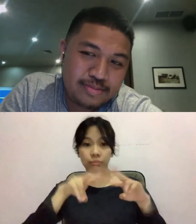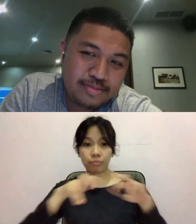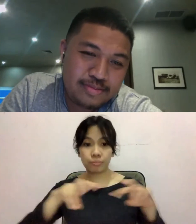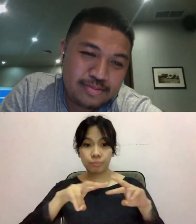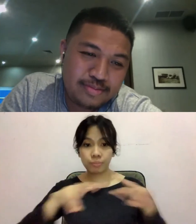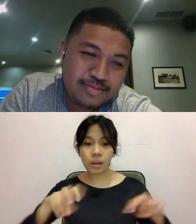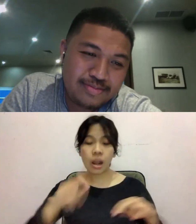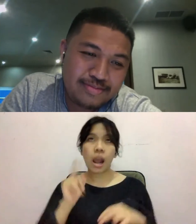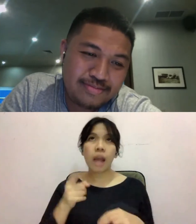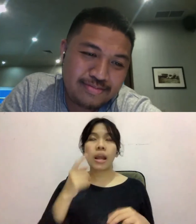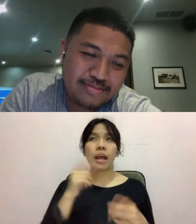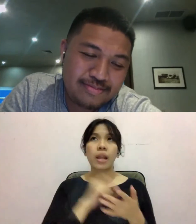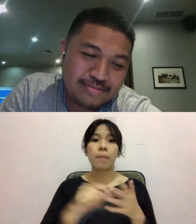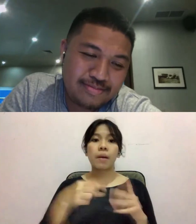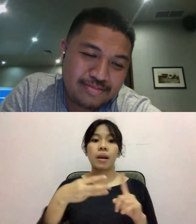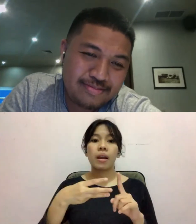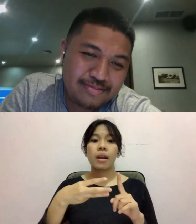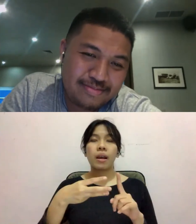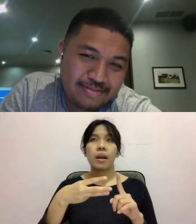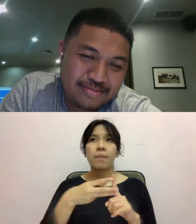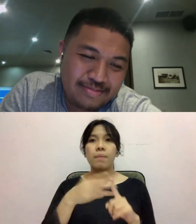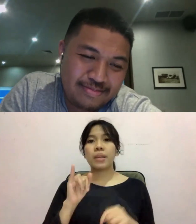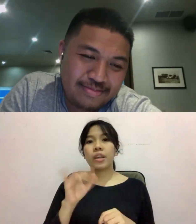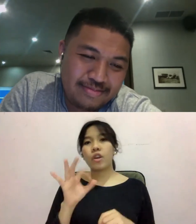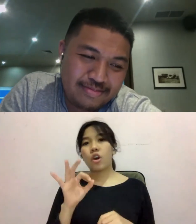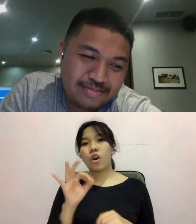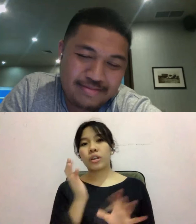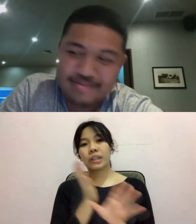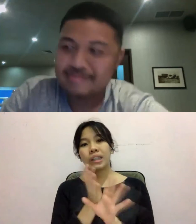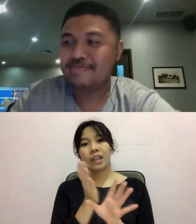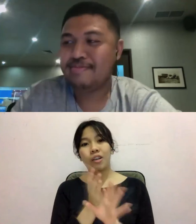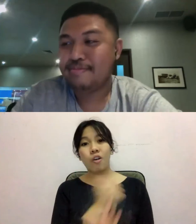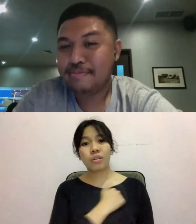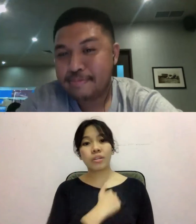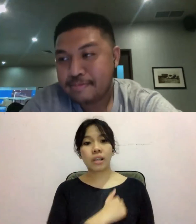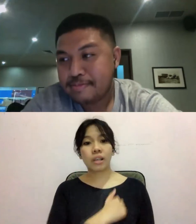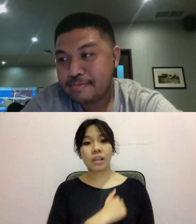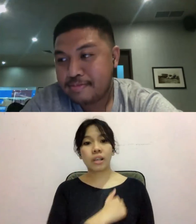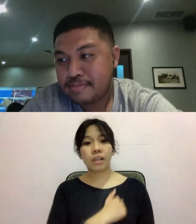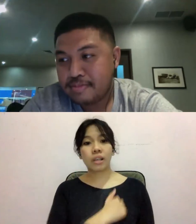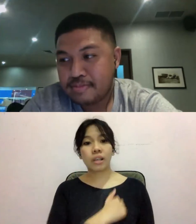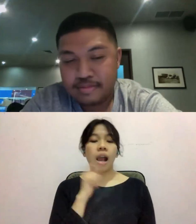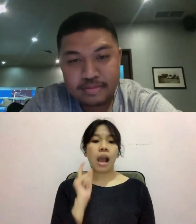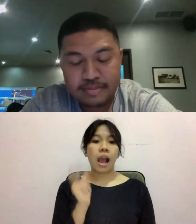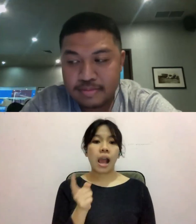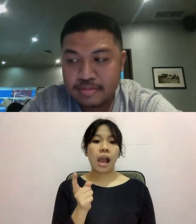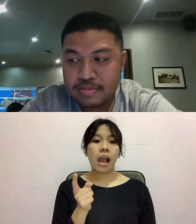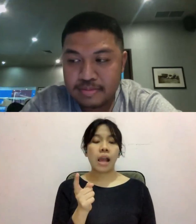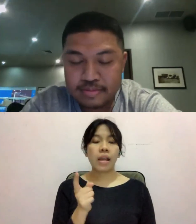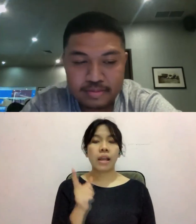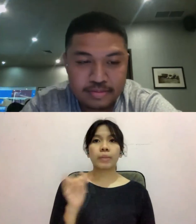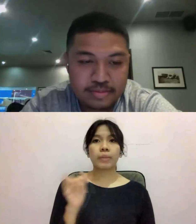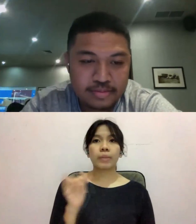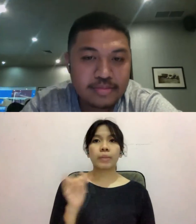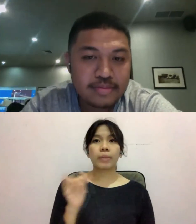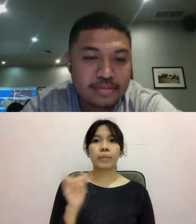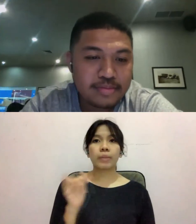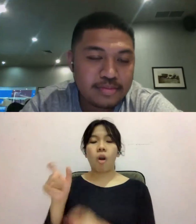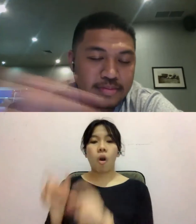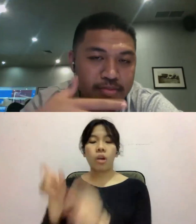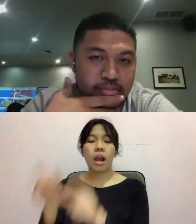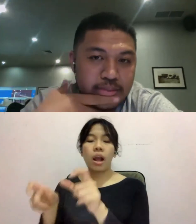biopsychosocial perspectives, there is this thing called lust, attraction, and also attachment. So